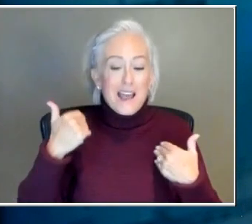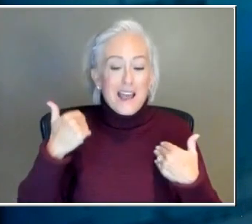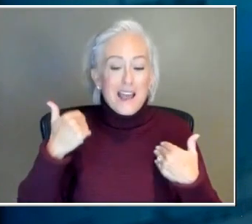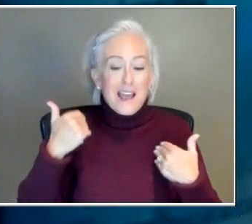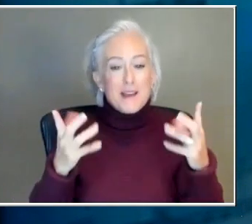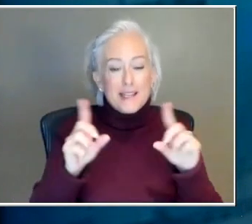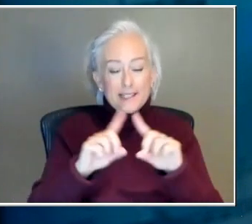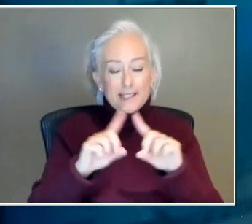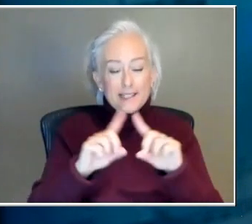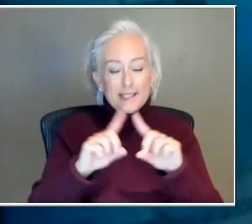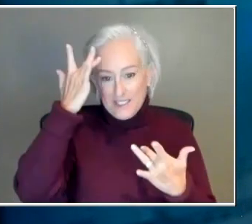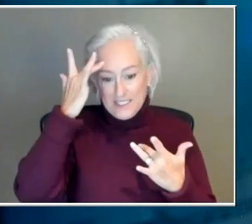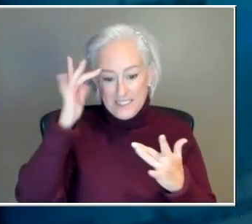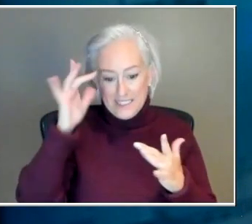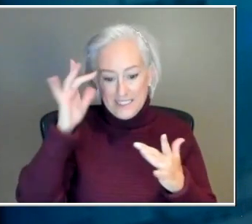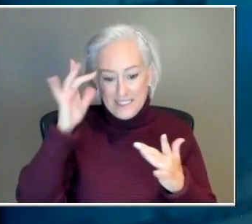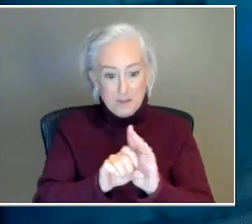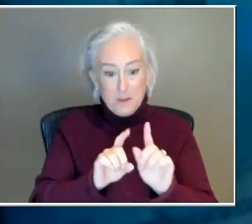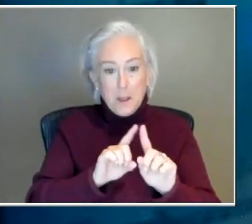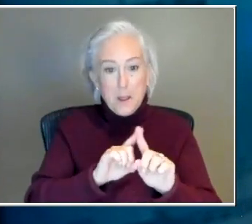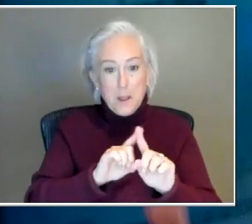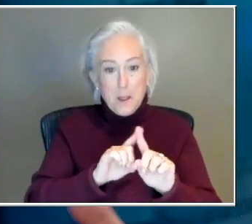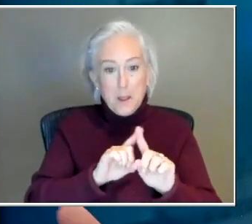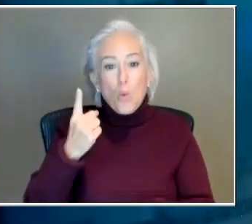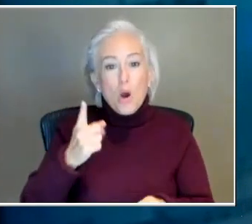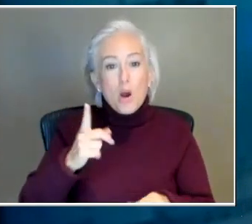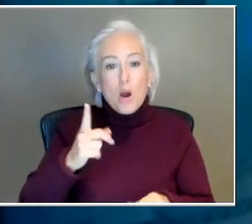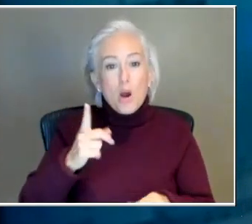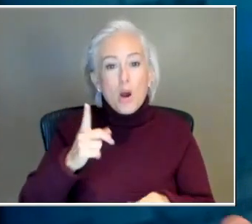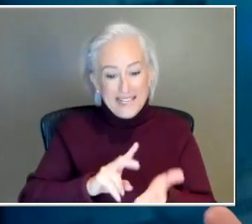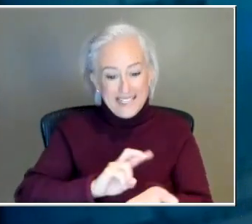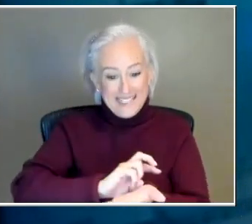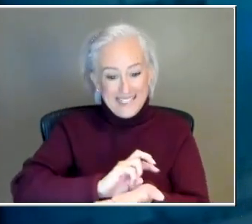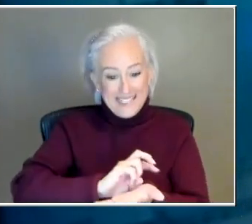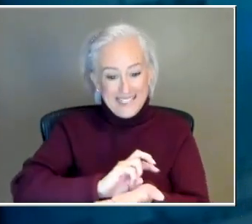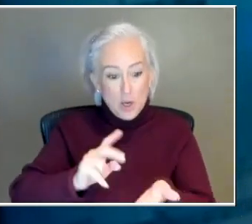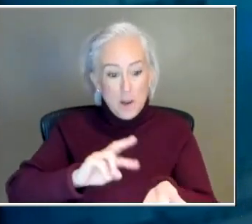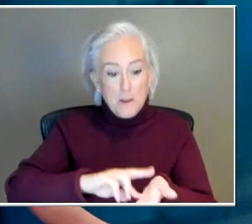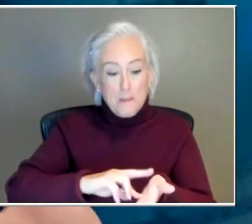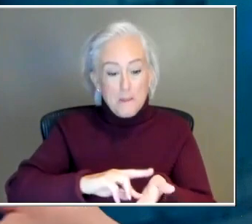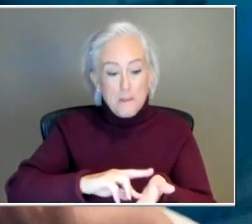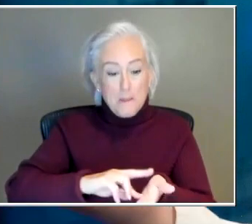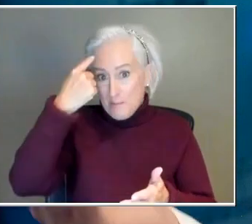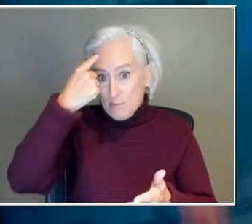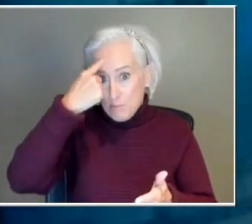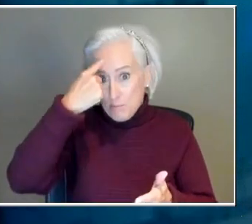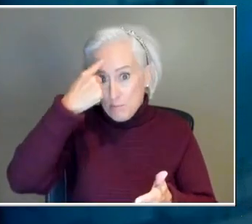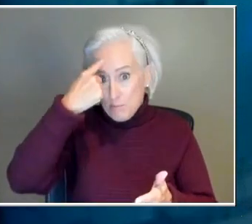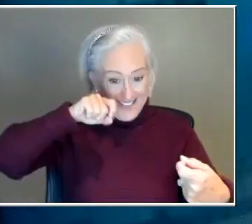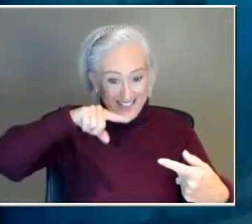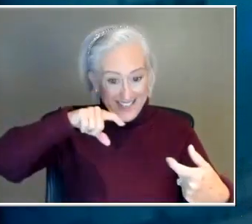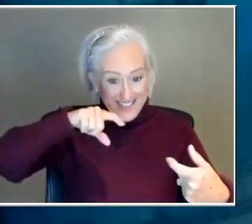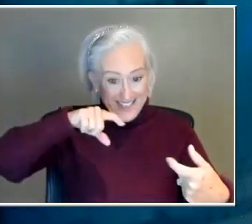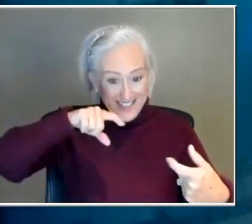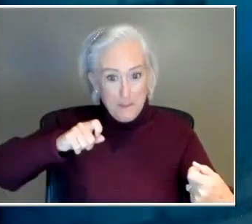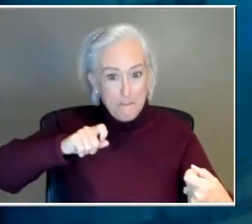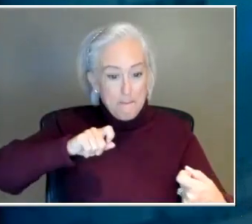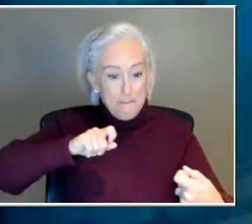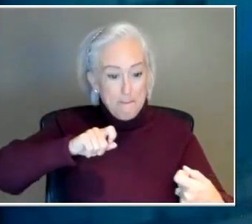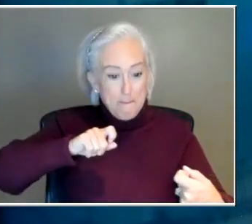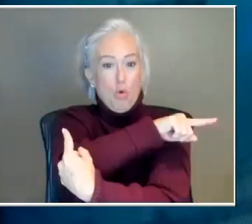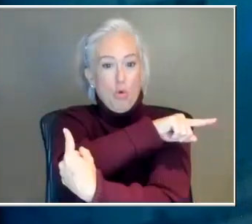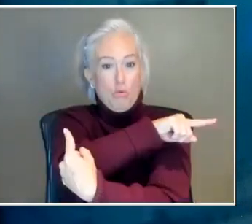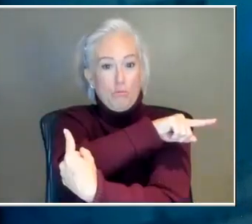is essentially just a misfiring of the brain. So if we have normal brain electricity, brain waves that are telling our body to have this conversation right now, imagine all